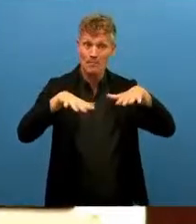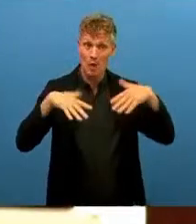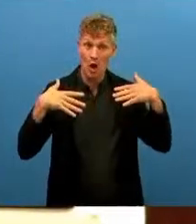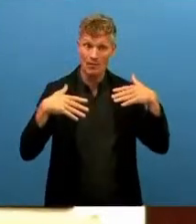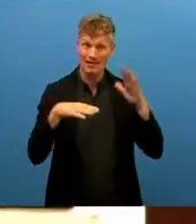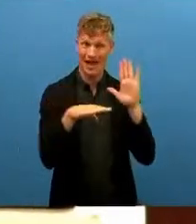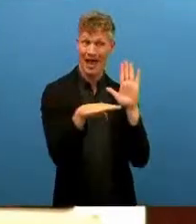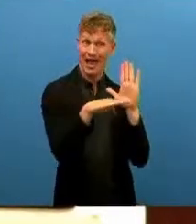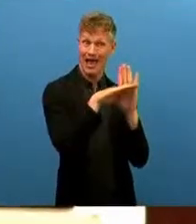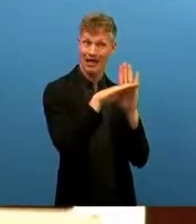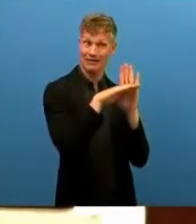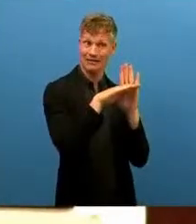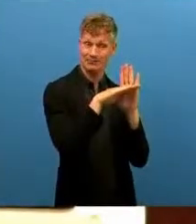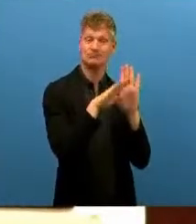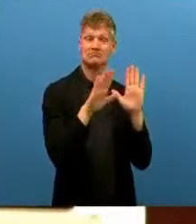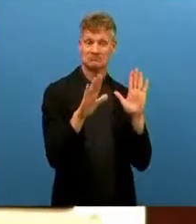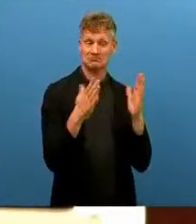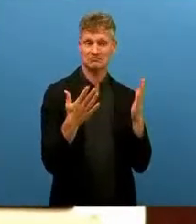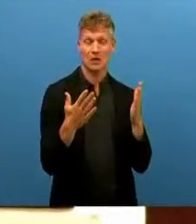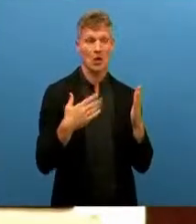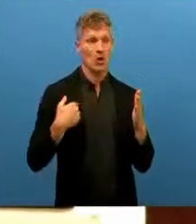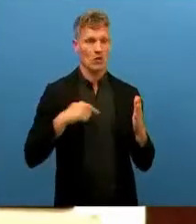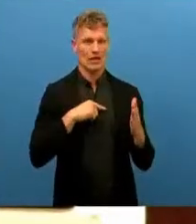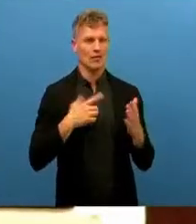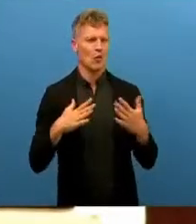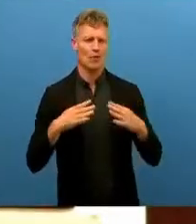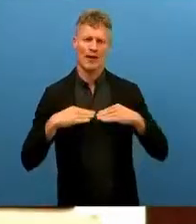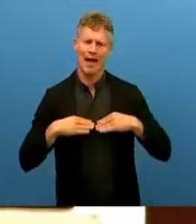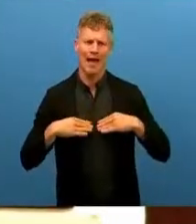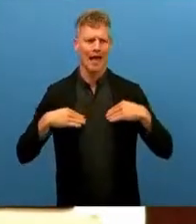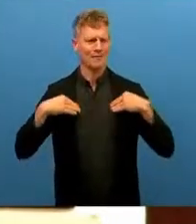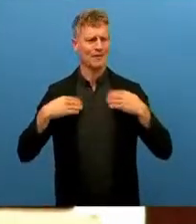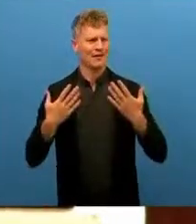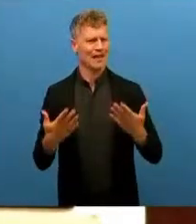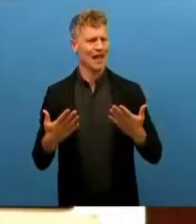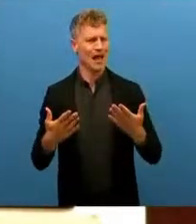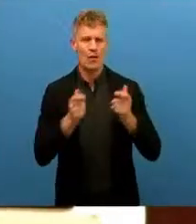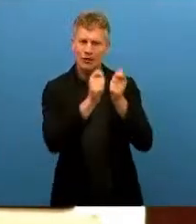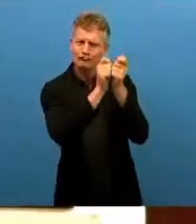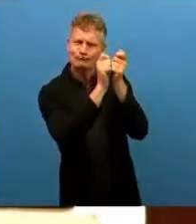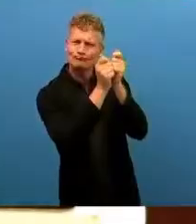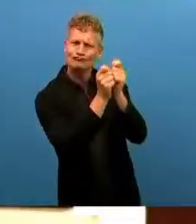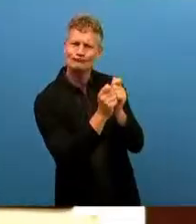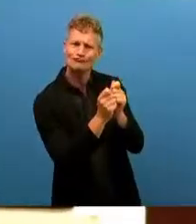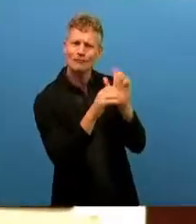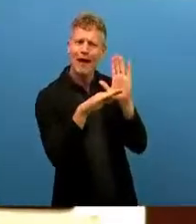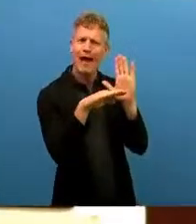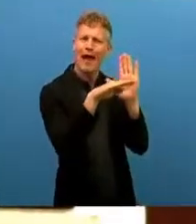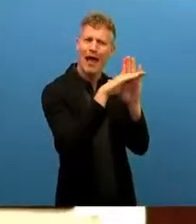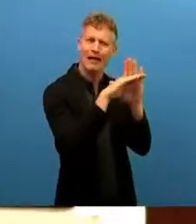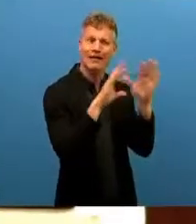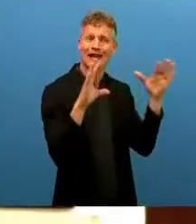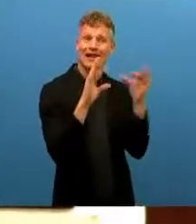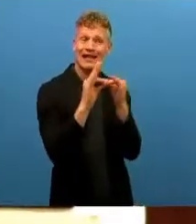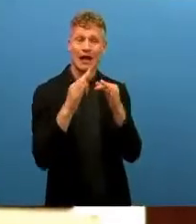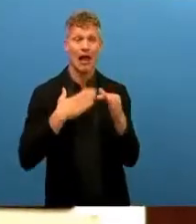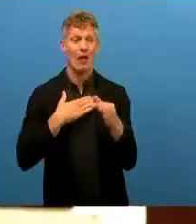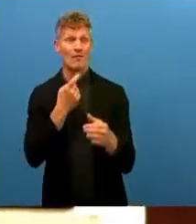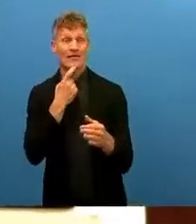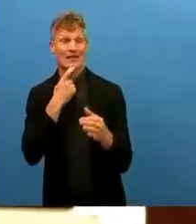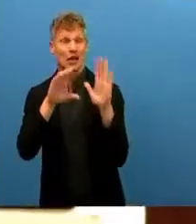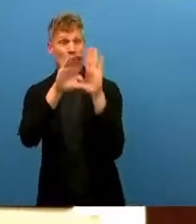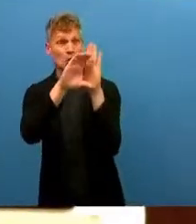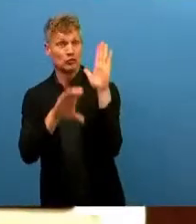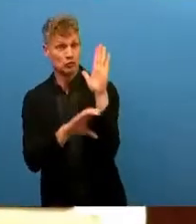we finally have succeeded in reaching our goal to renew the Act in accordance with our Constitution and human rights